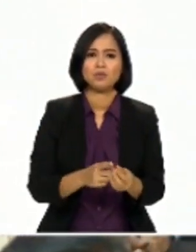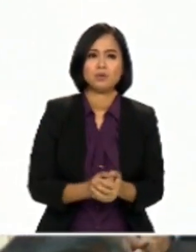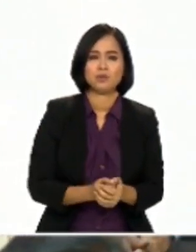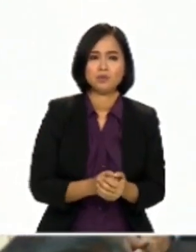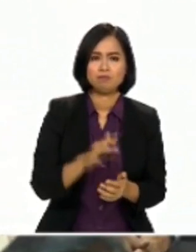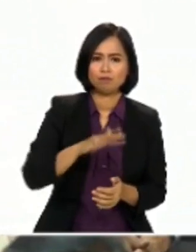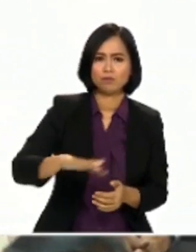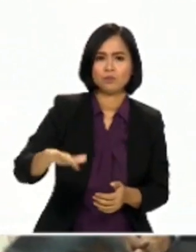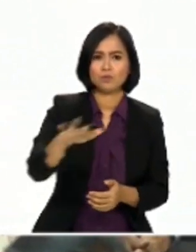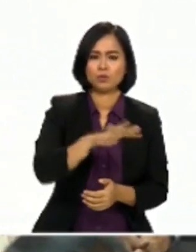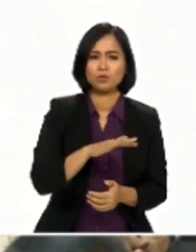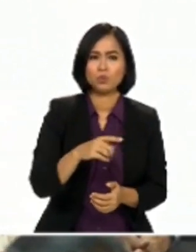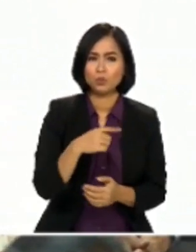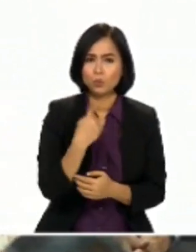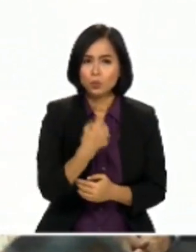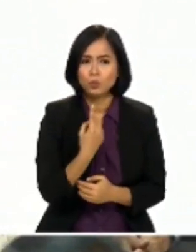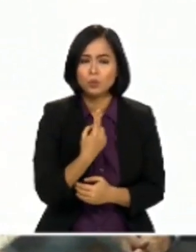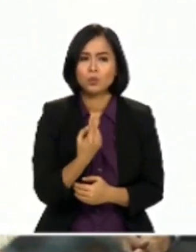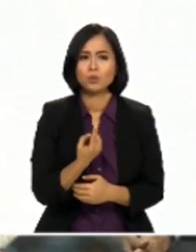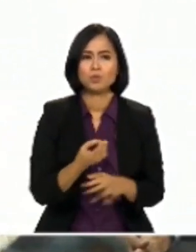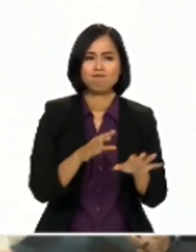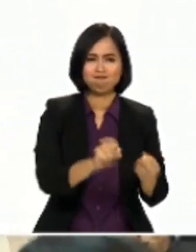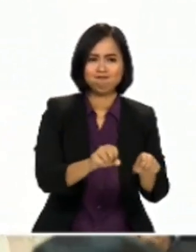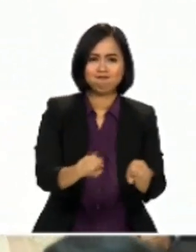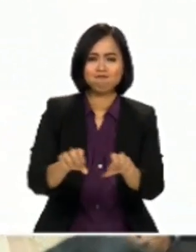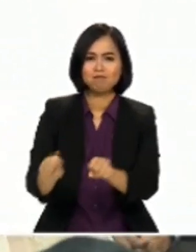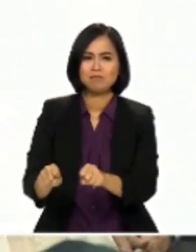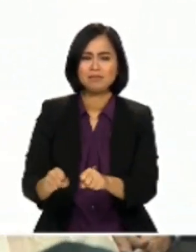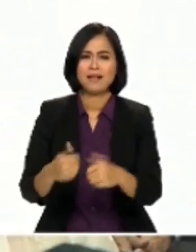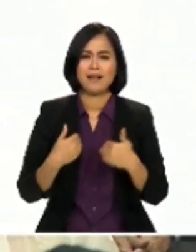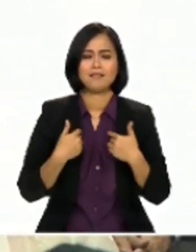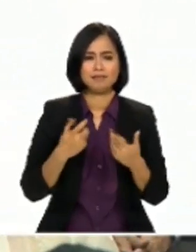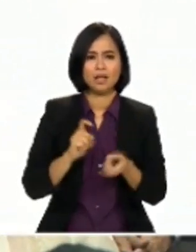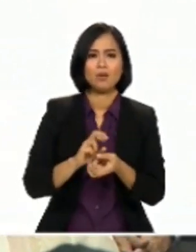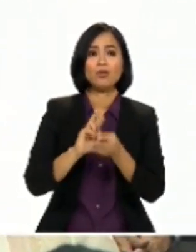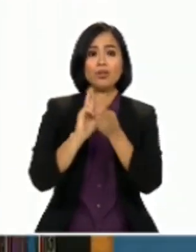uniform, we have been unyielding in our reforms